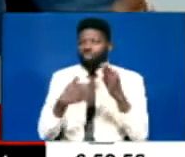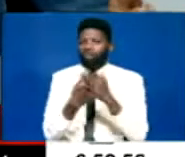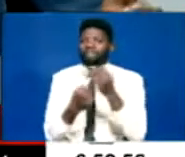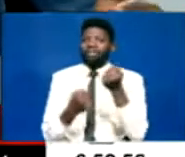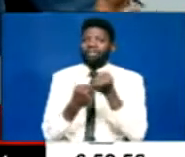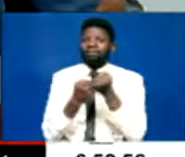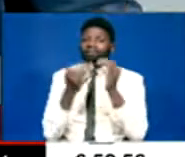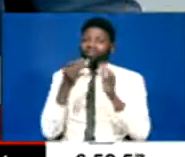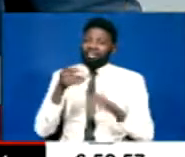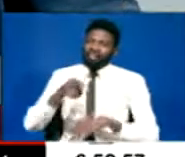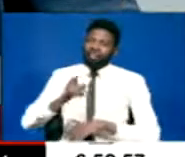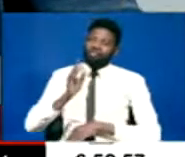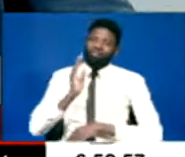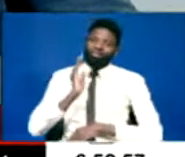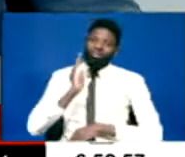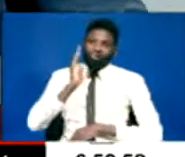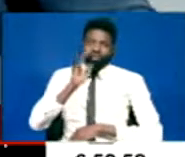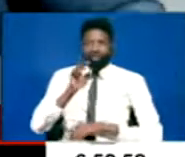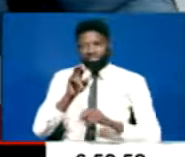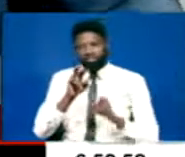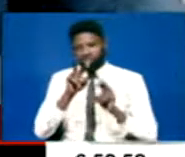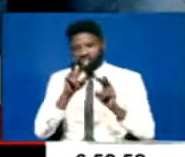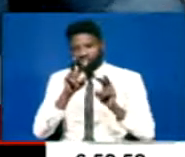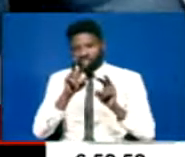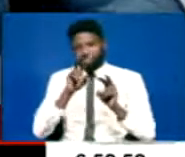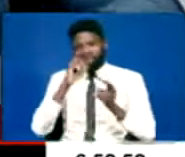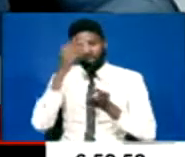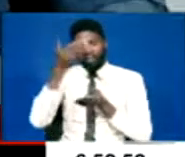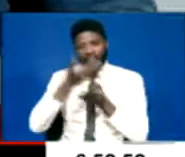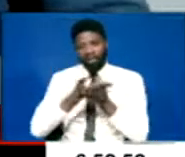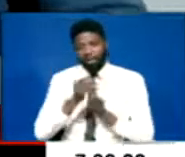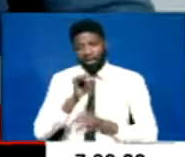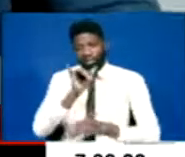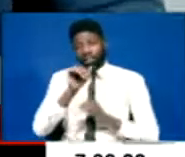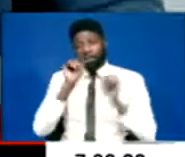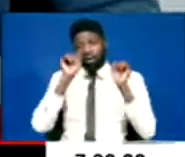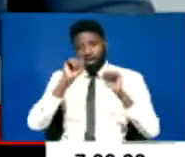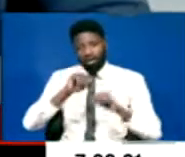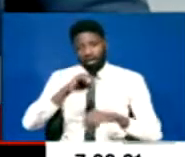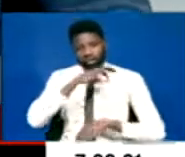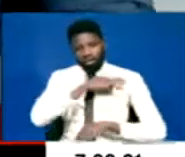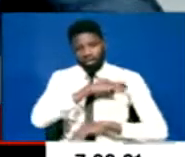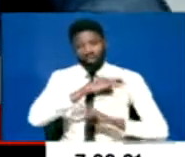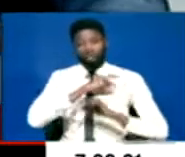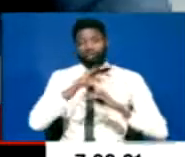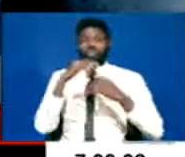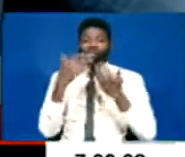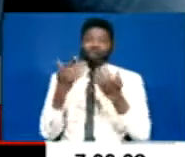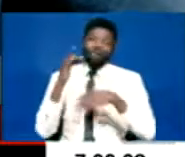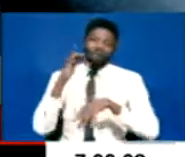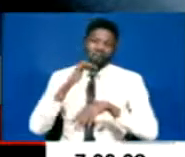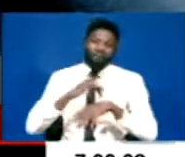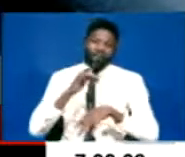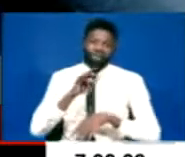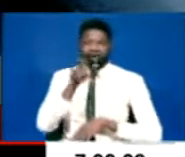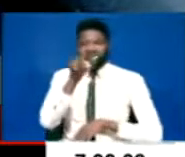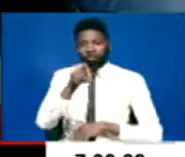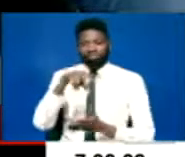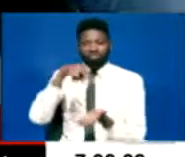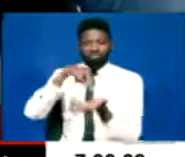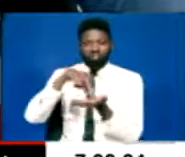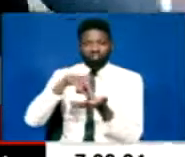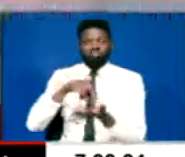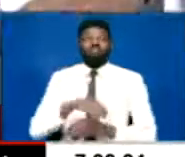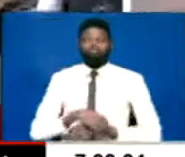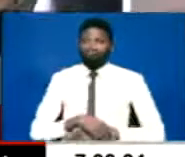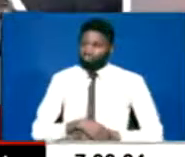and that will be either be detrimental or will be to the benefit of you as a candidate. All right, let's head